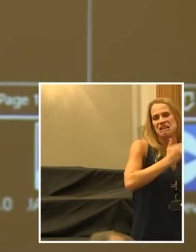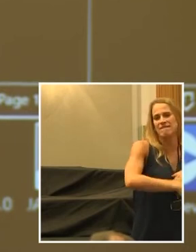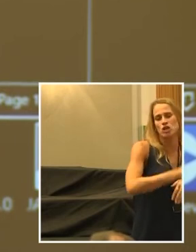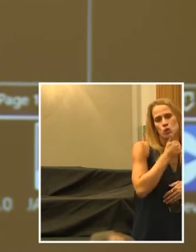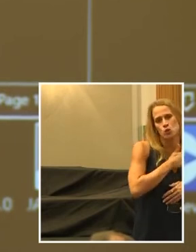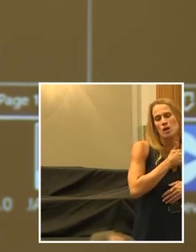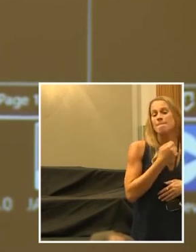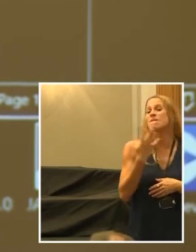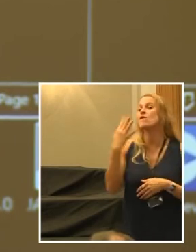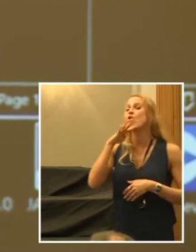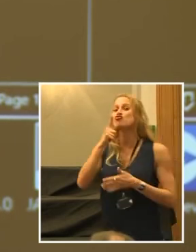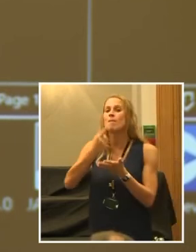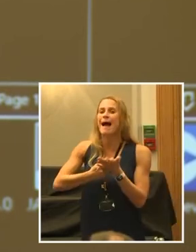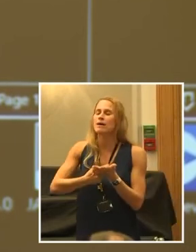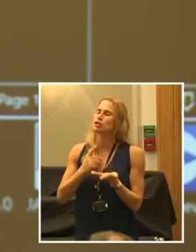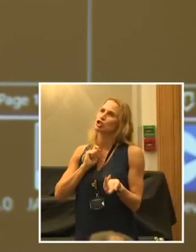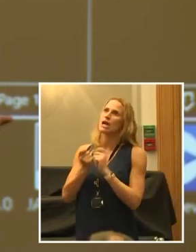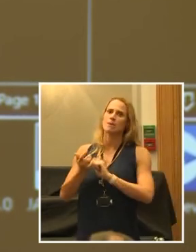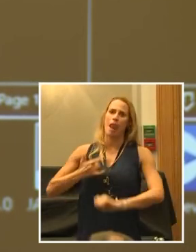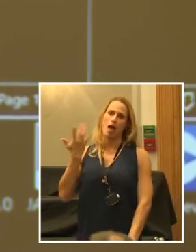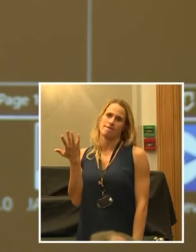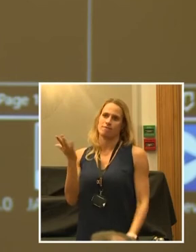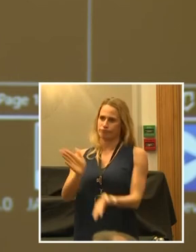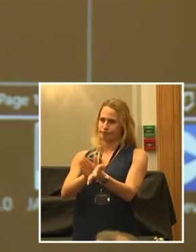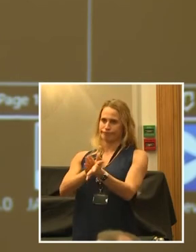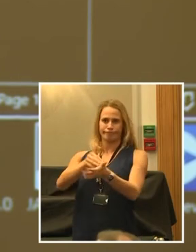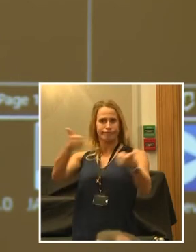that gives you joy and quality to your life. Would you give me a clap if you agree?